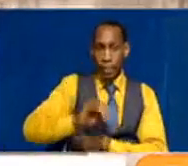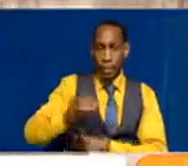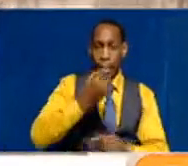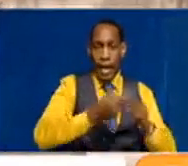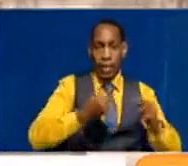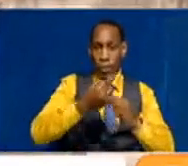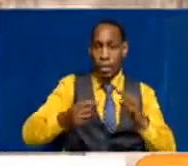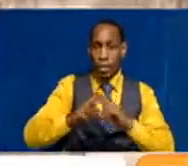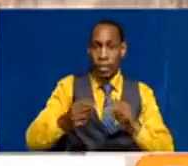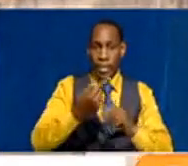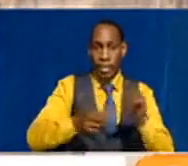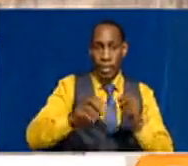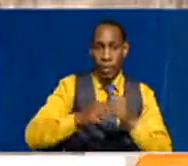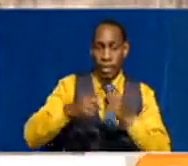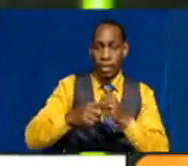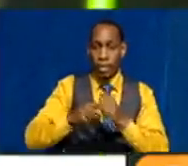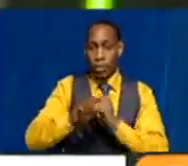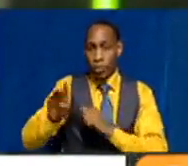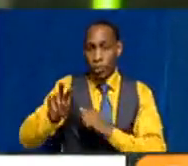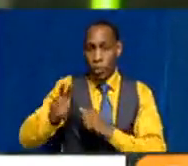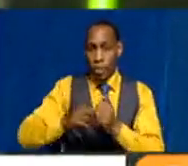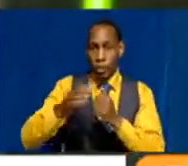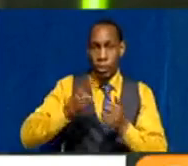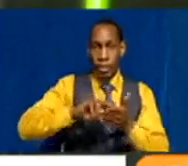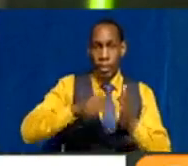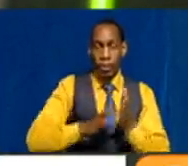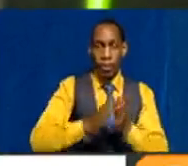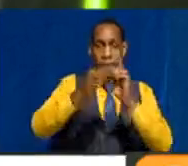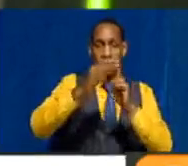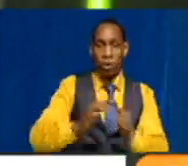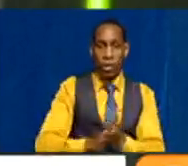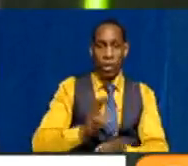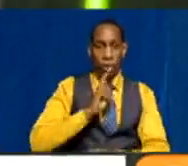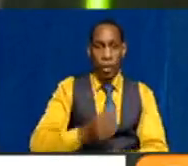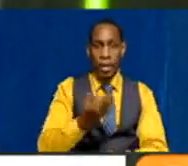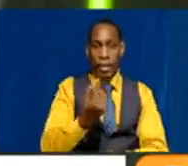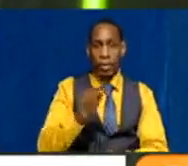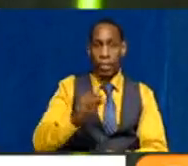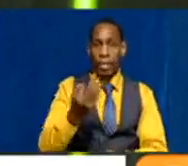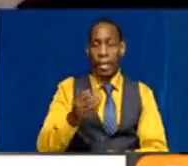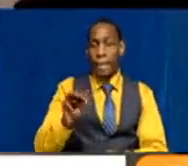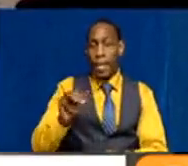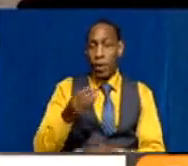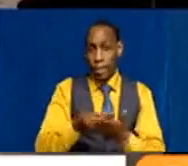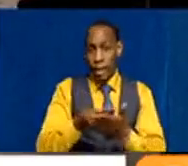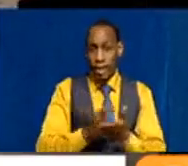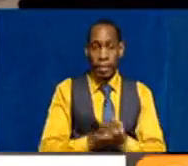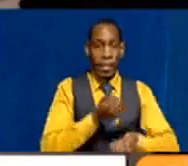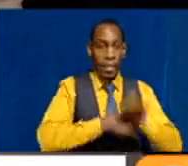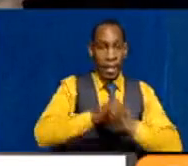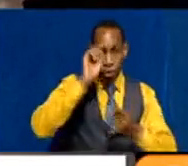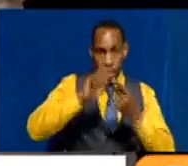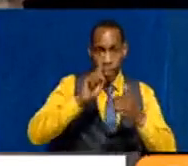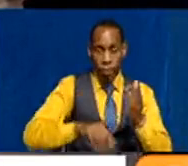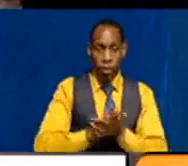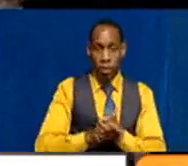yearly from 2016 to 2019, translating to a total of 231.3 million shillings. The move aimed at